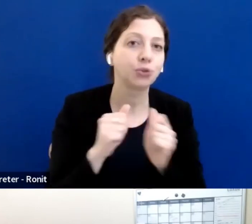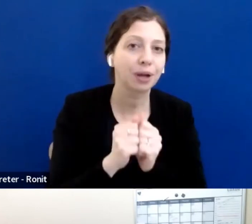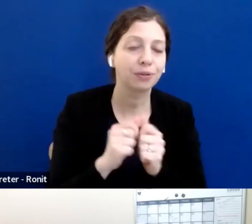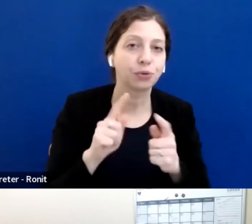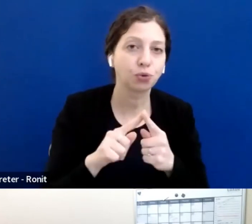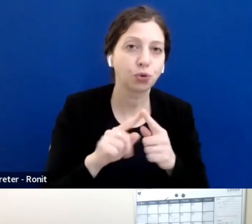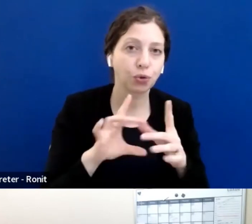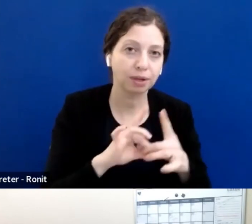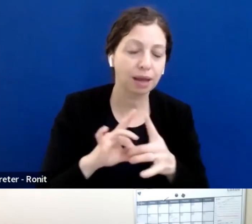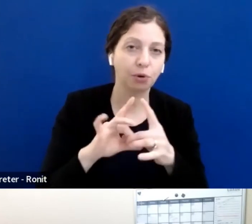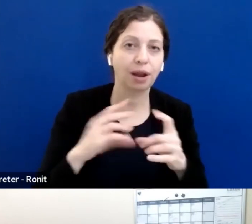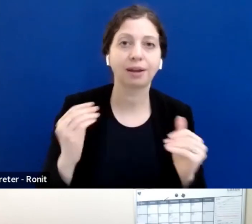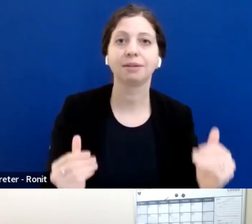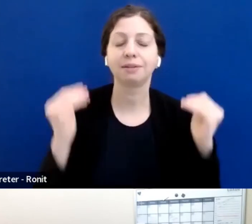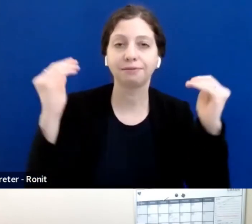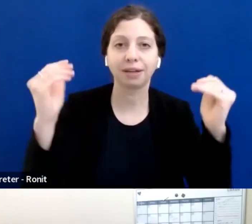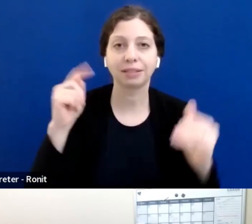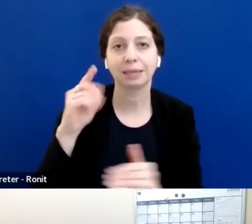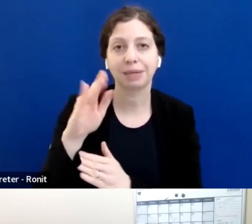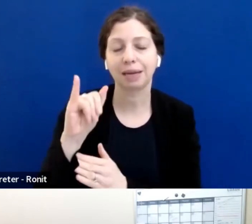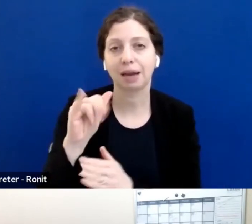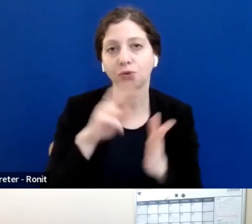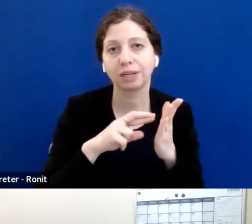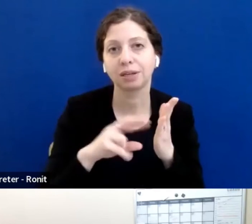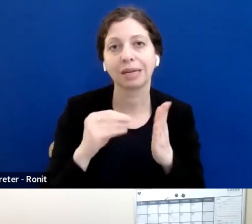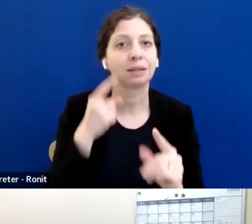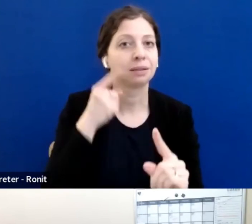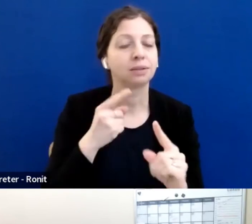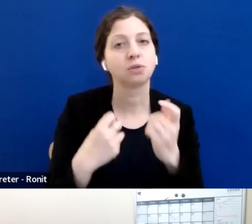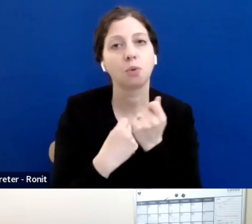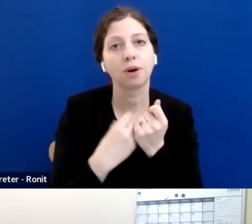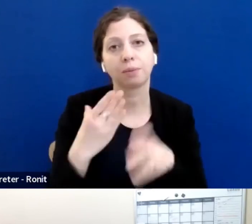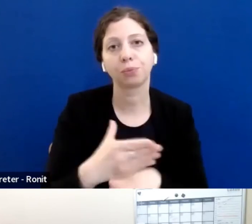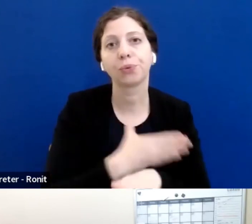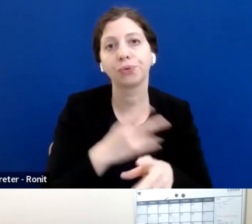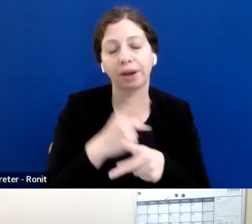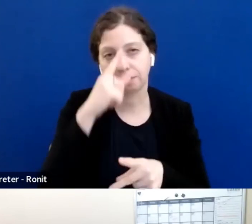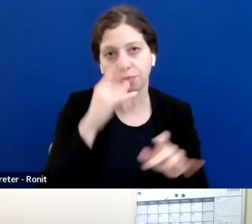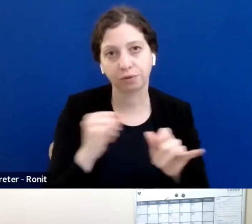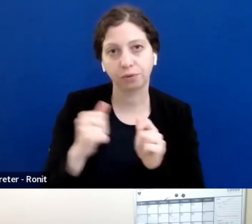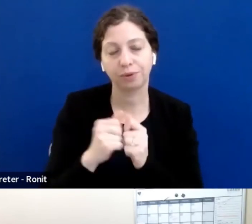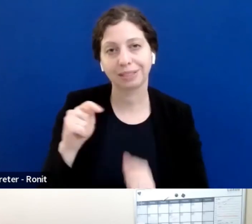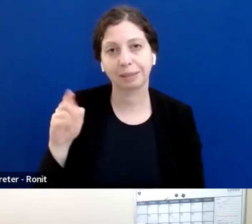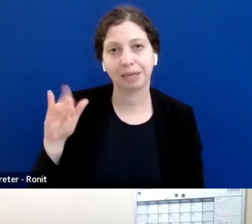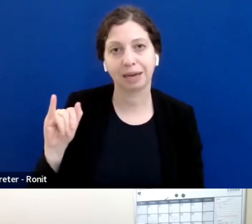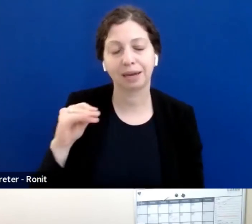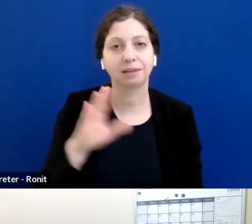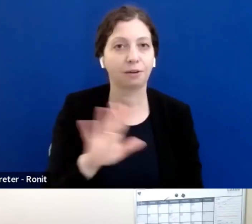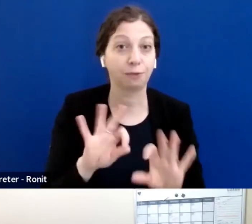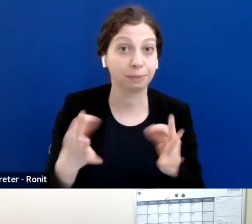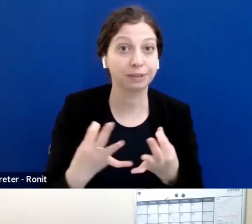to advance TBI research and ultimately support and improve care for individuals with TBI and their